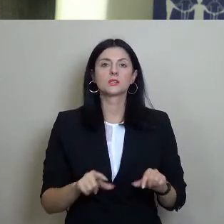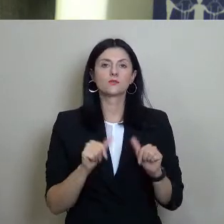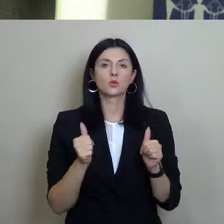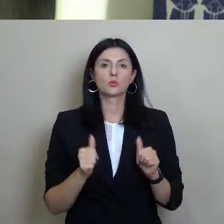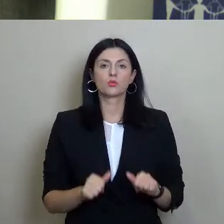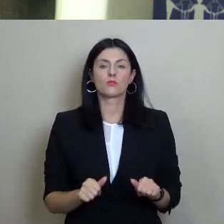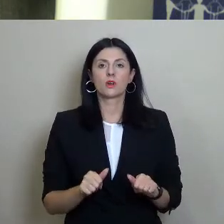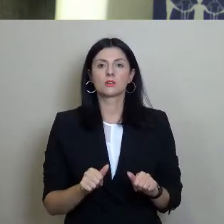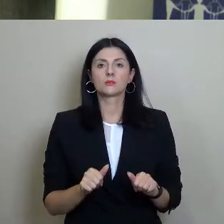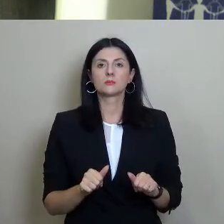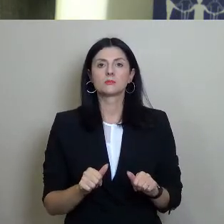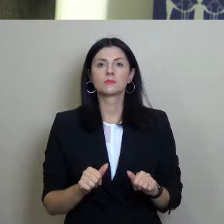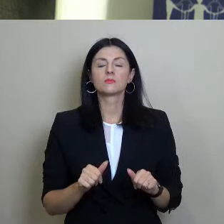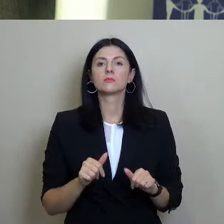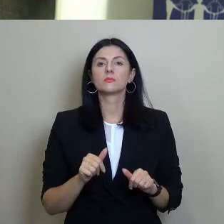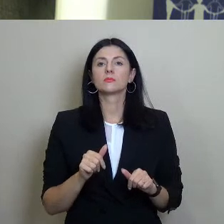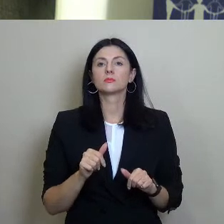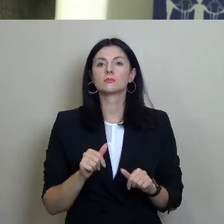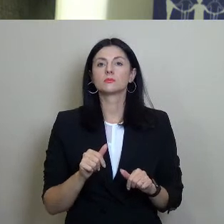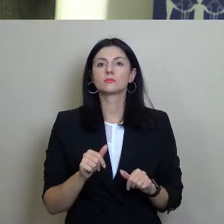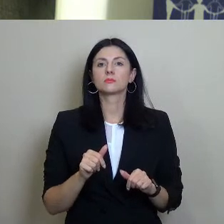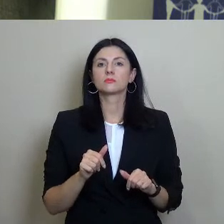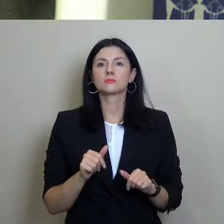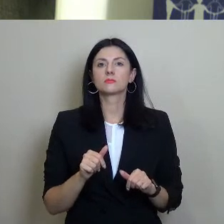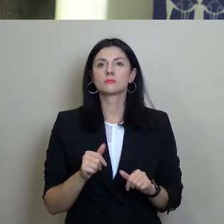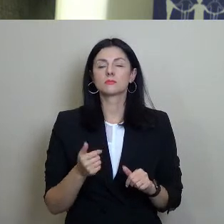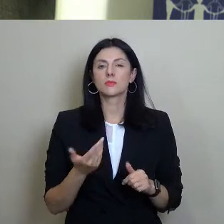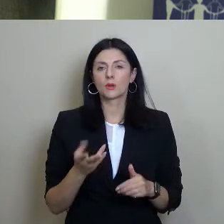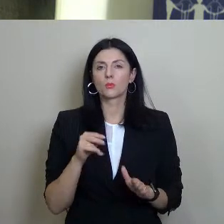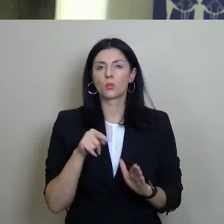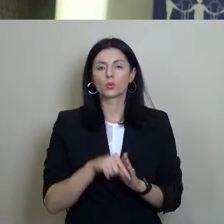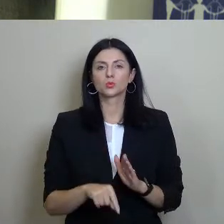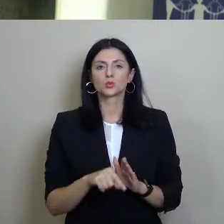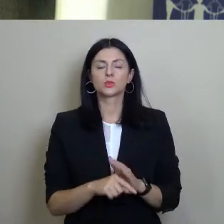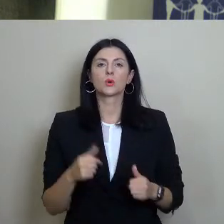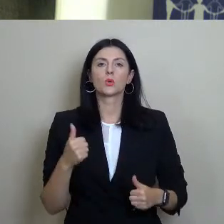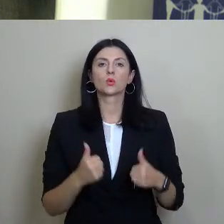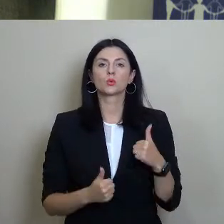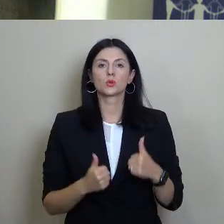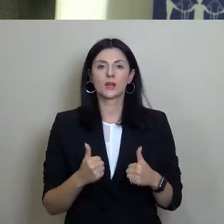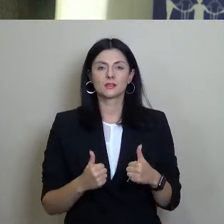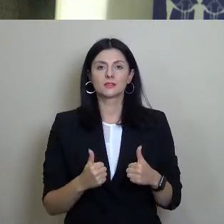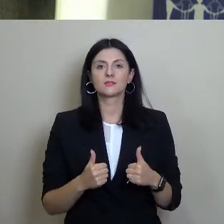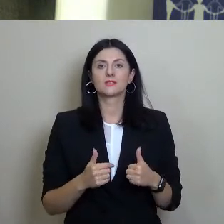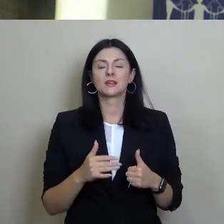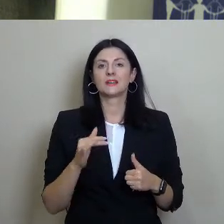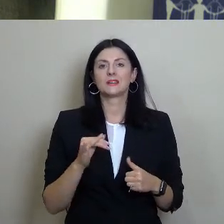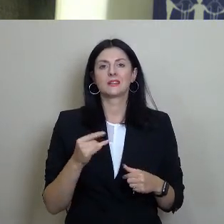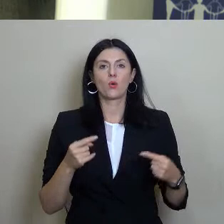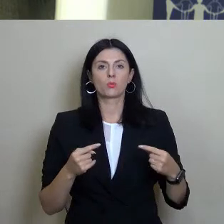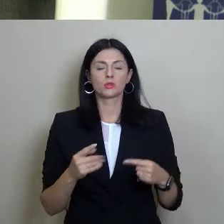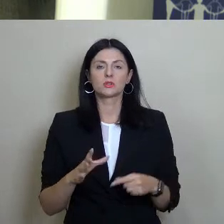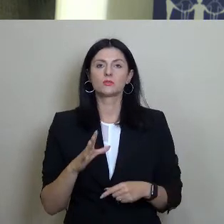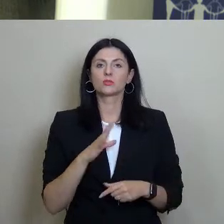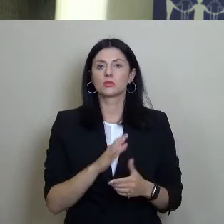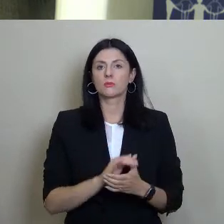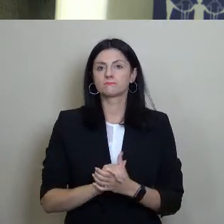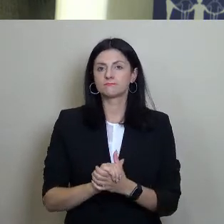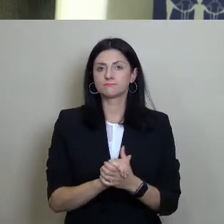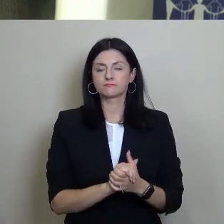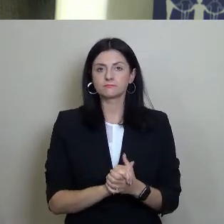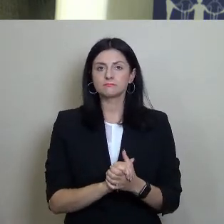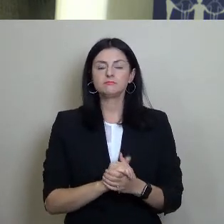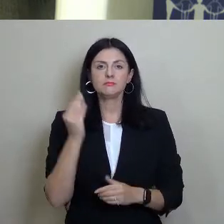when the constituencies were formed, the parties actually,